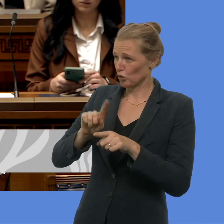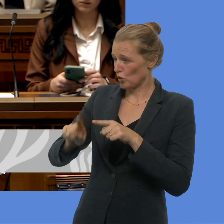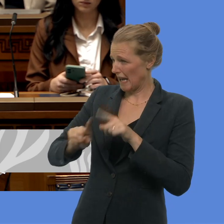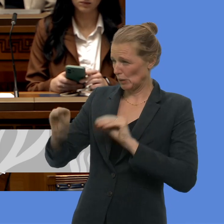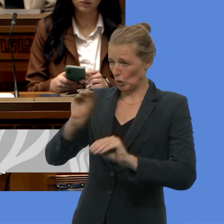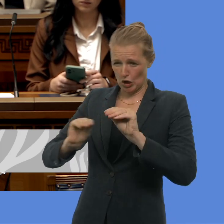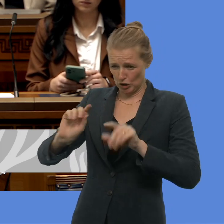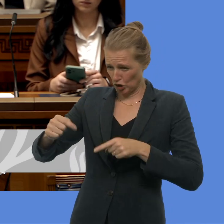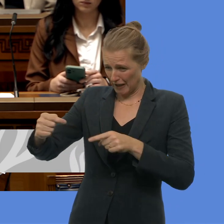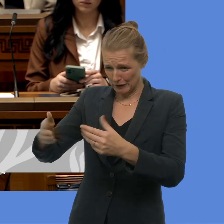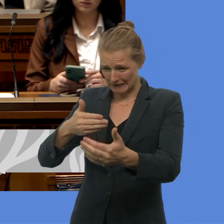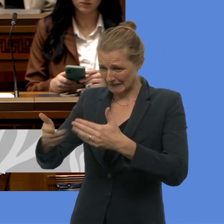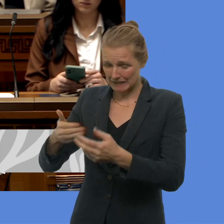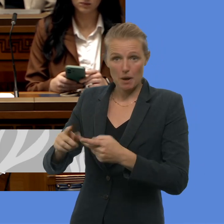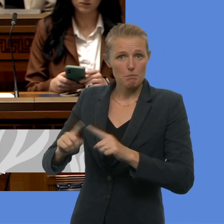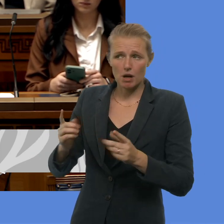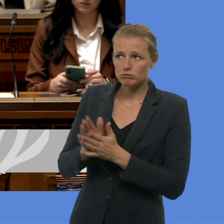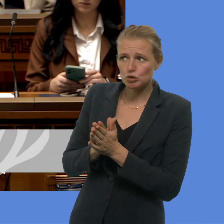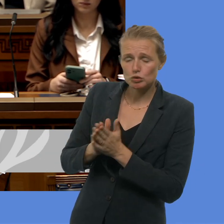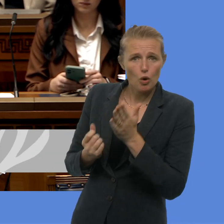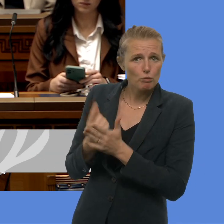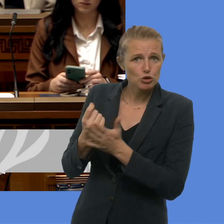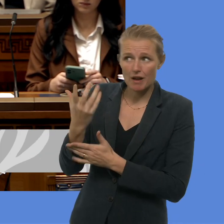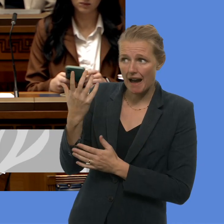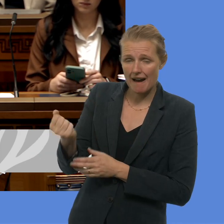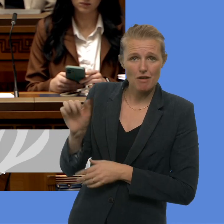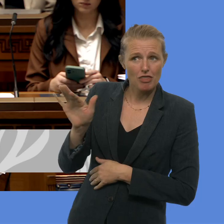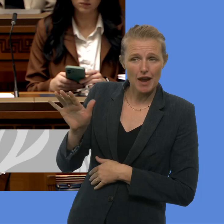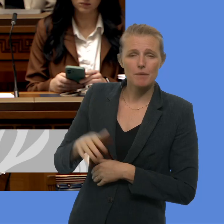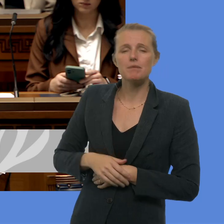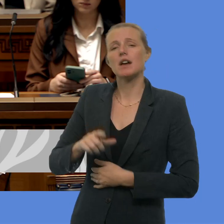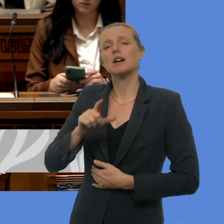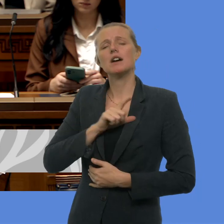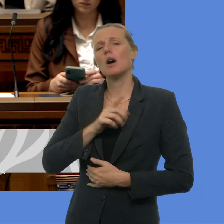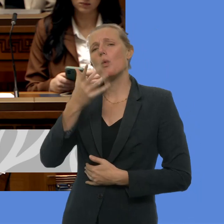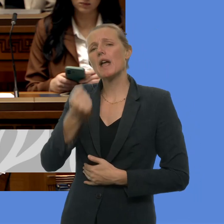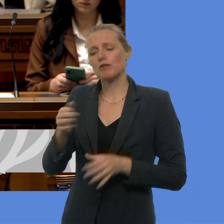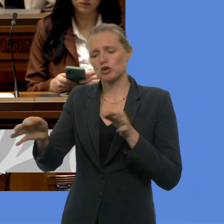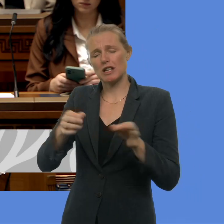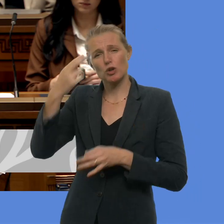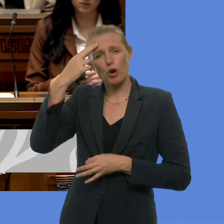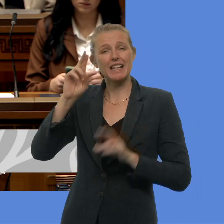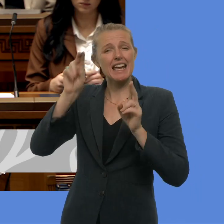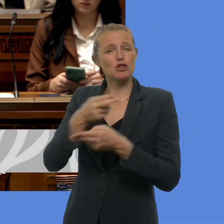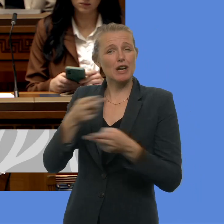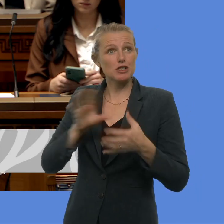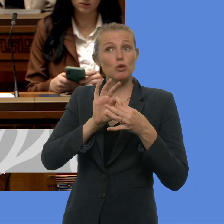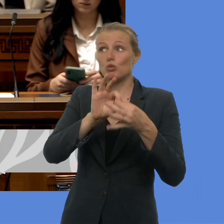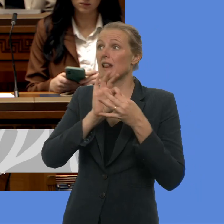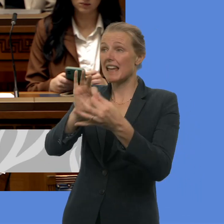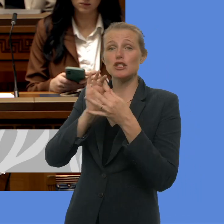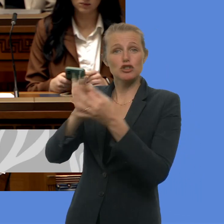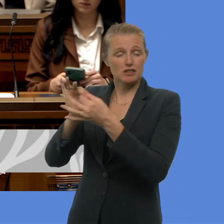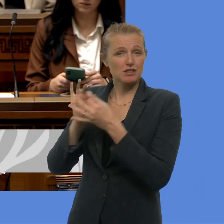presents. That work has been considered as part of the development of the new overarching international relations strategy, and it will intersect with broader